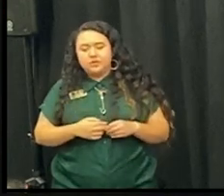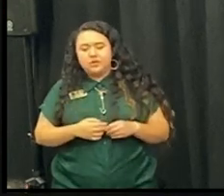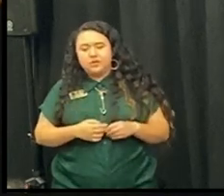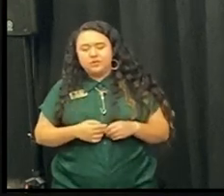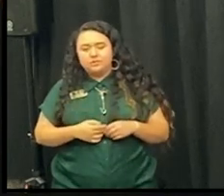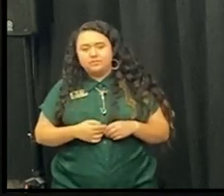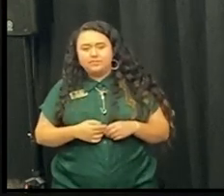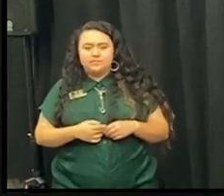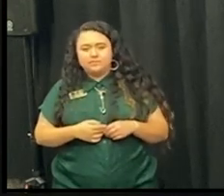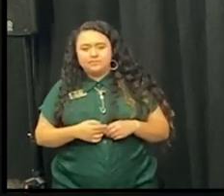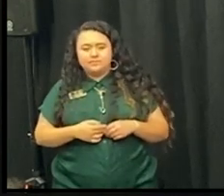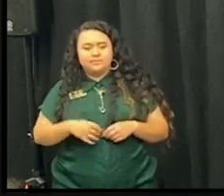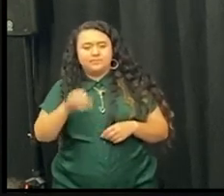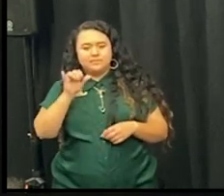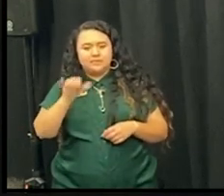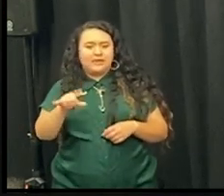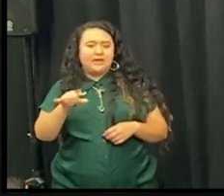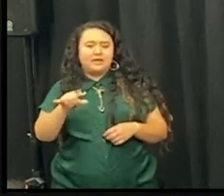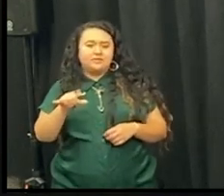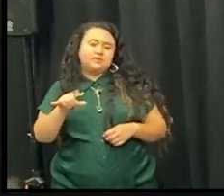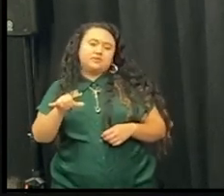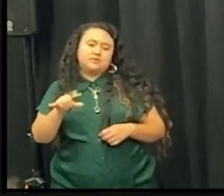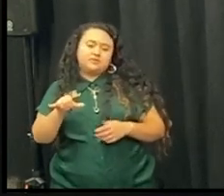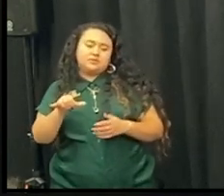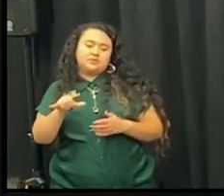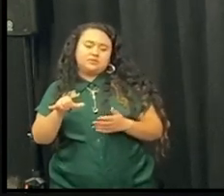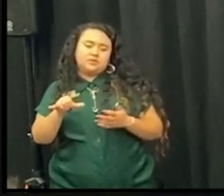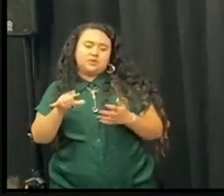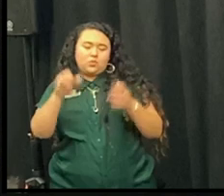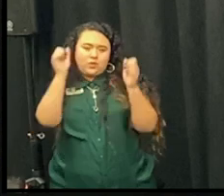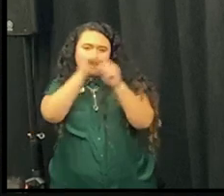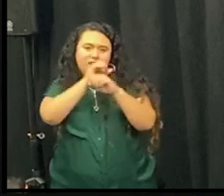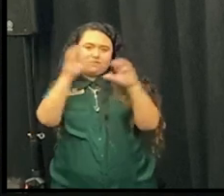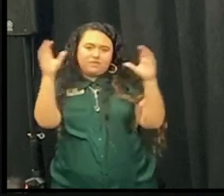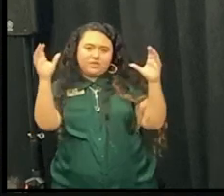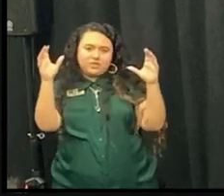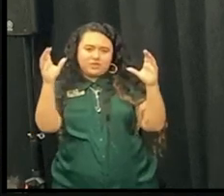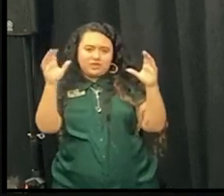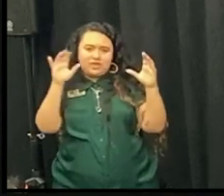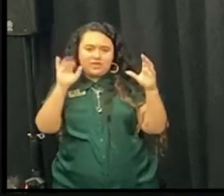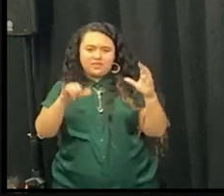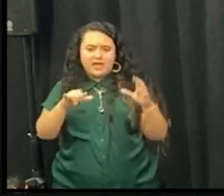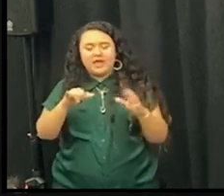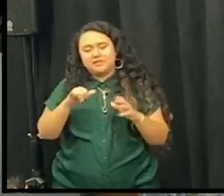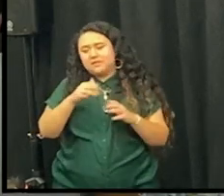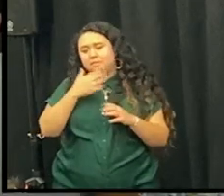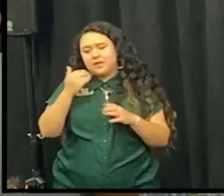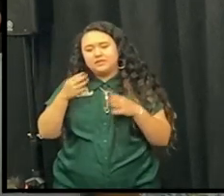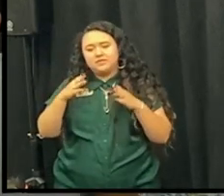of, that's what I envision as like the best sort of form of